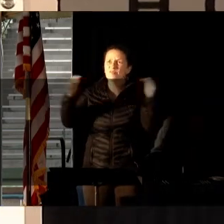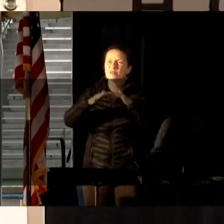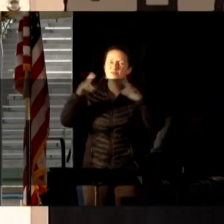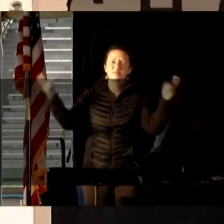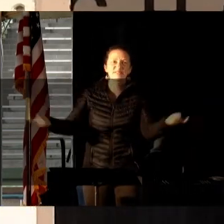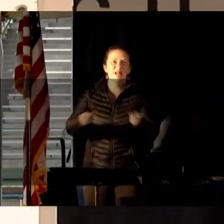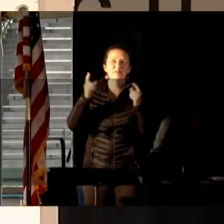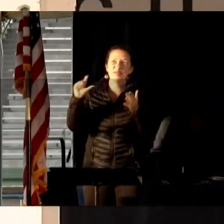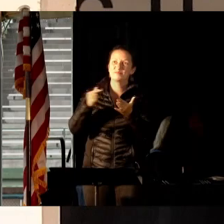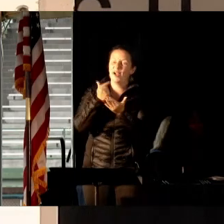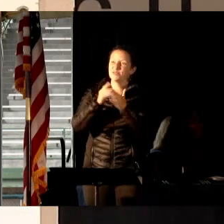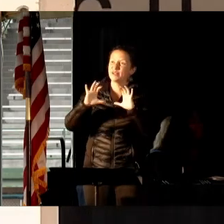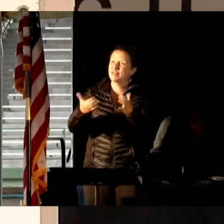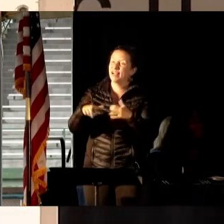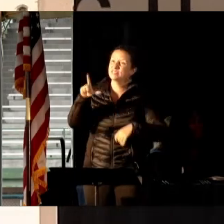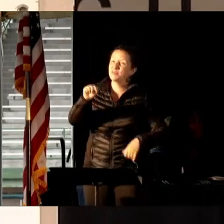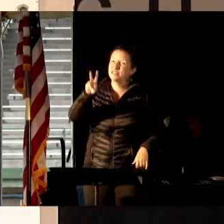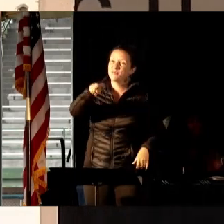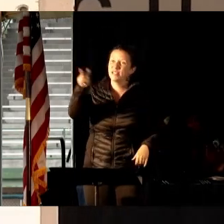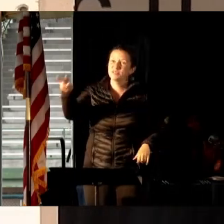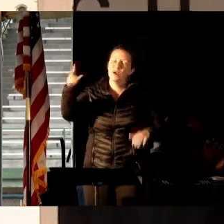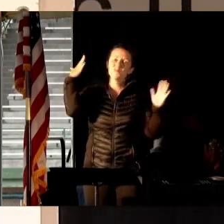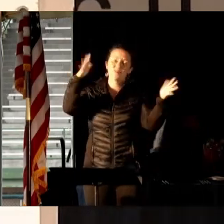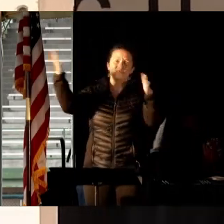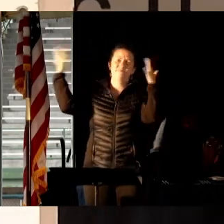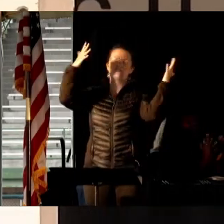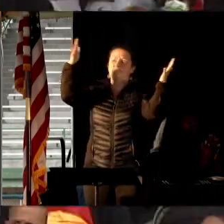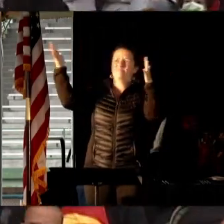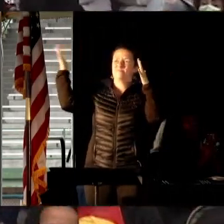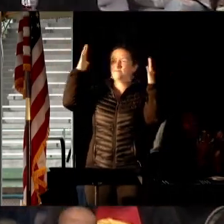class of 2022.